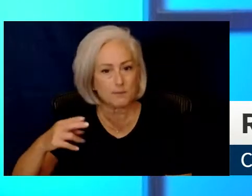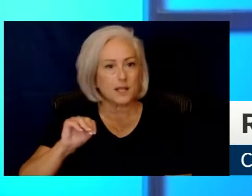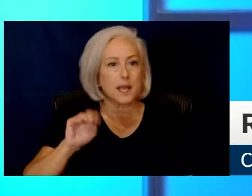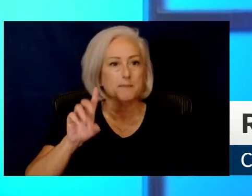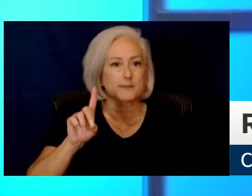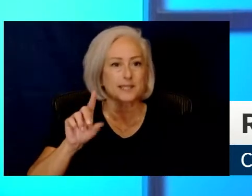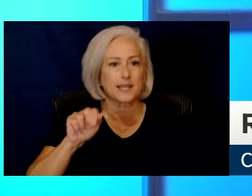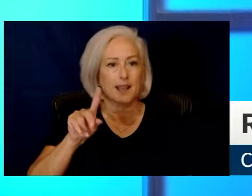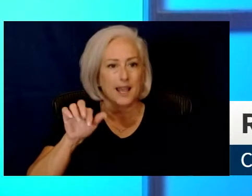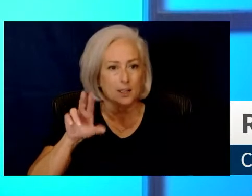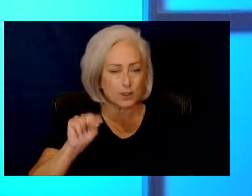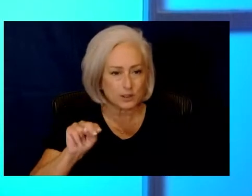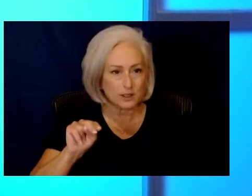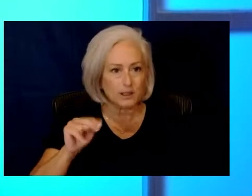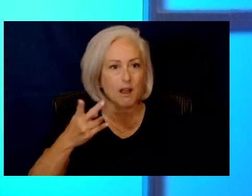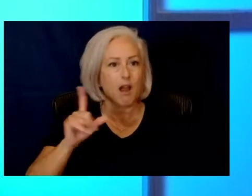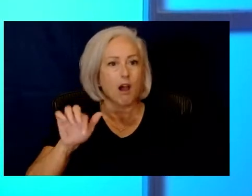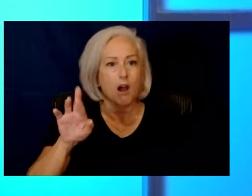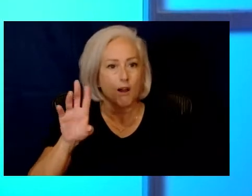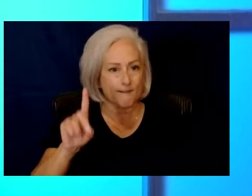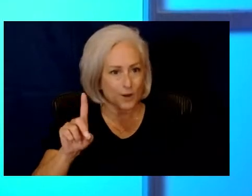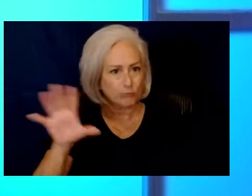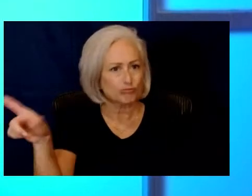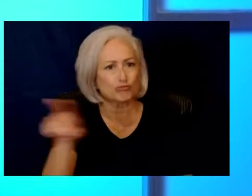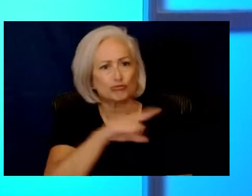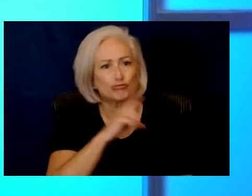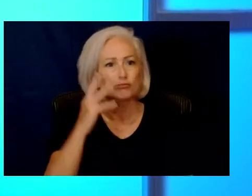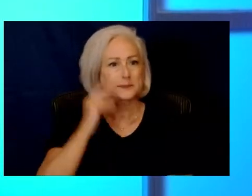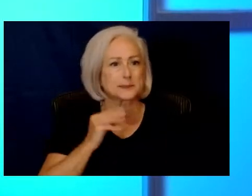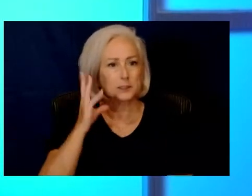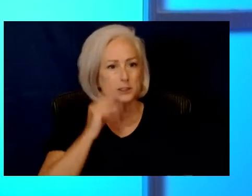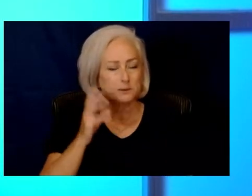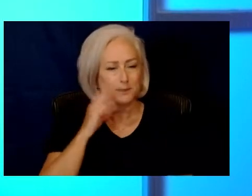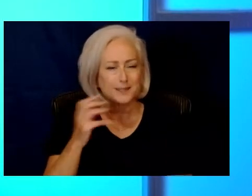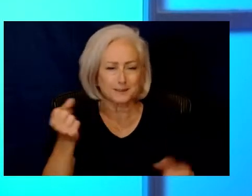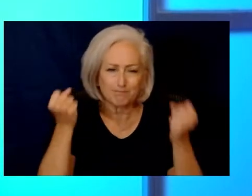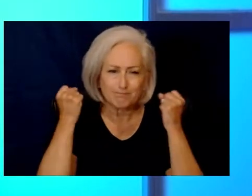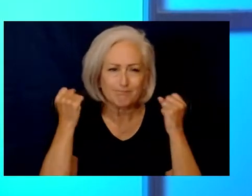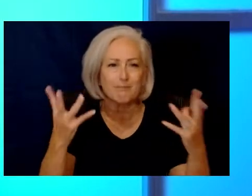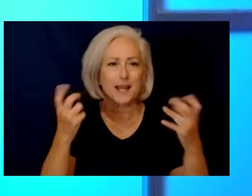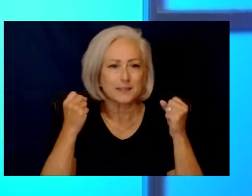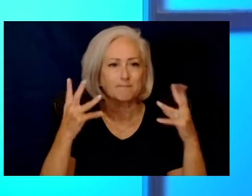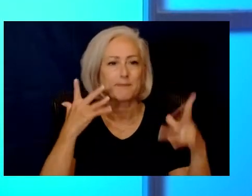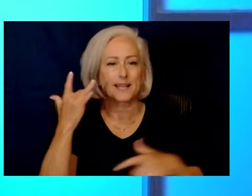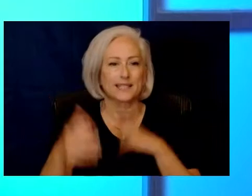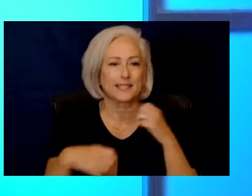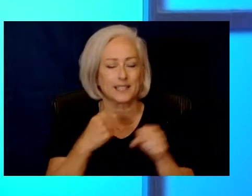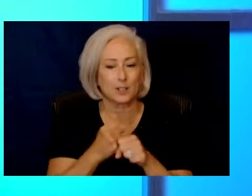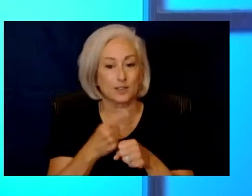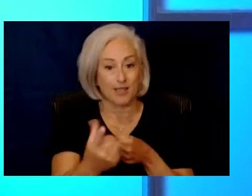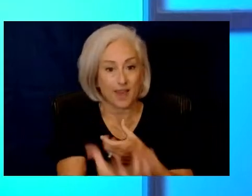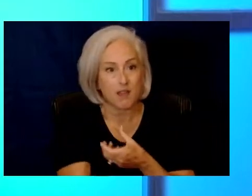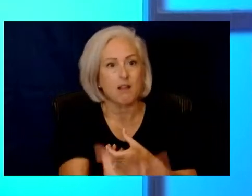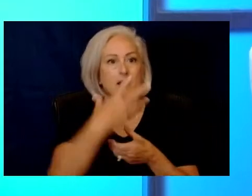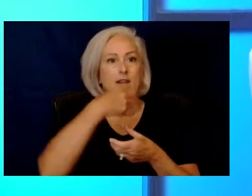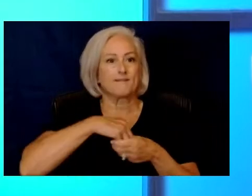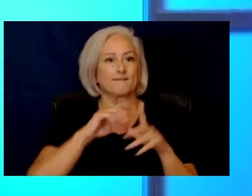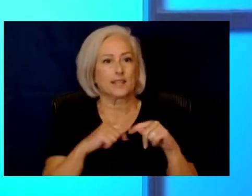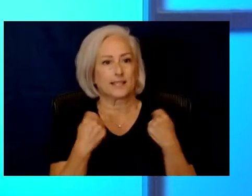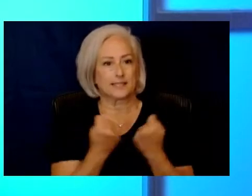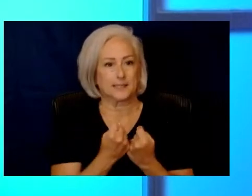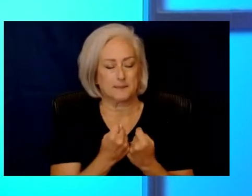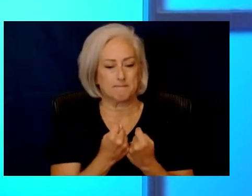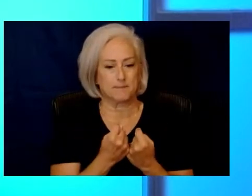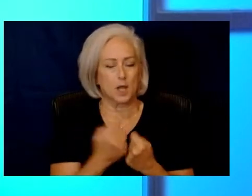this is not new to us. We have proton therapy doctors that have had years of experience with protons on our team, so we know how to best use it. We have